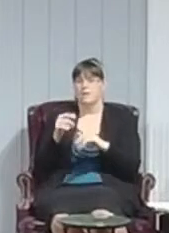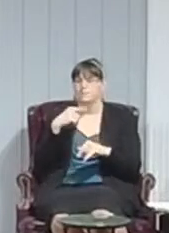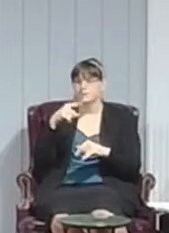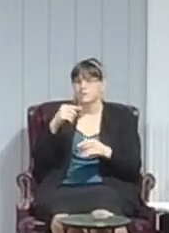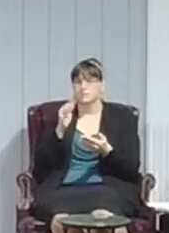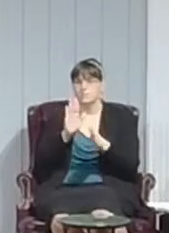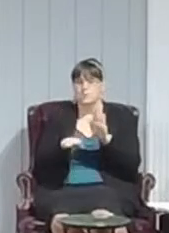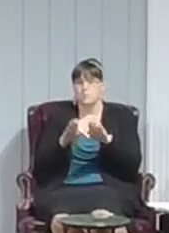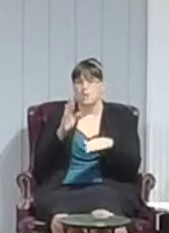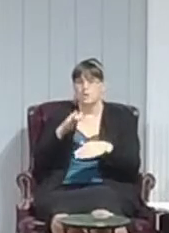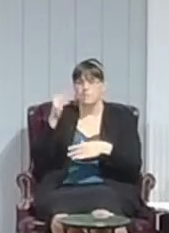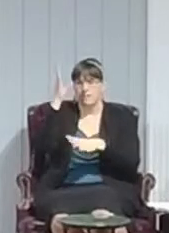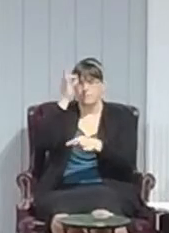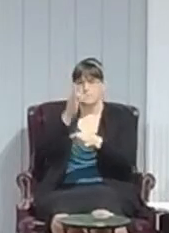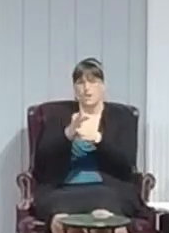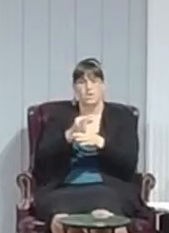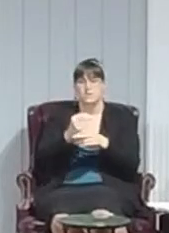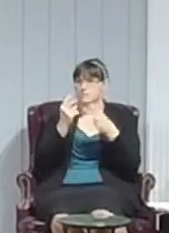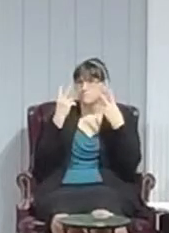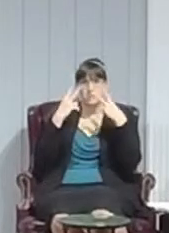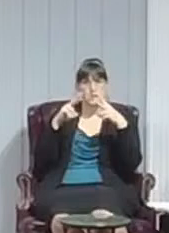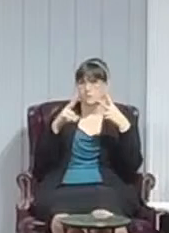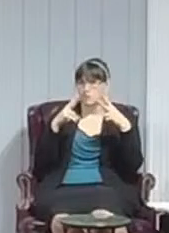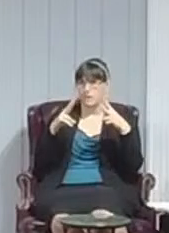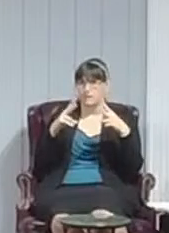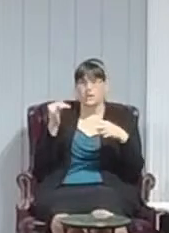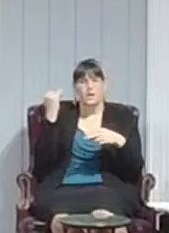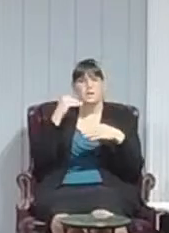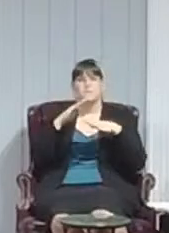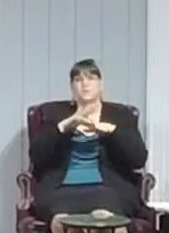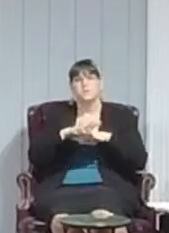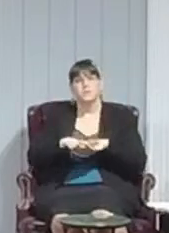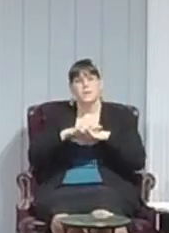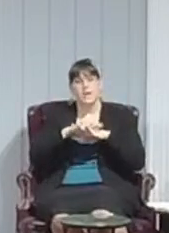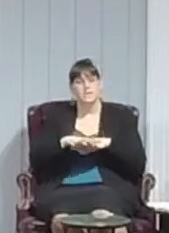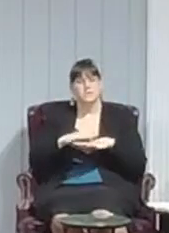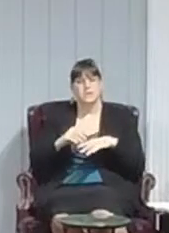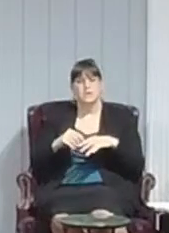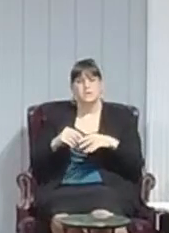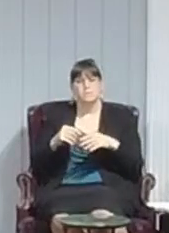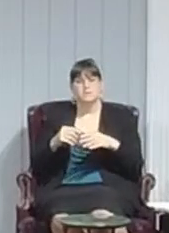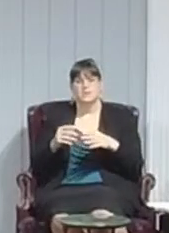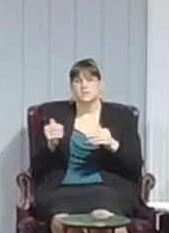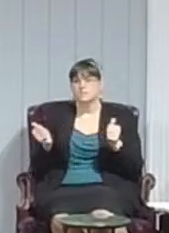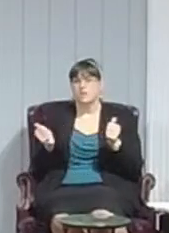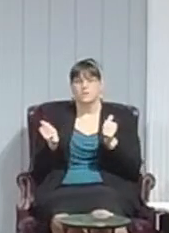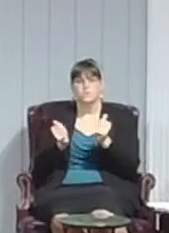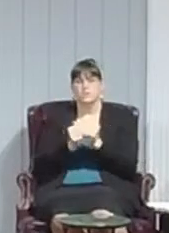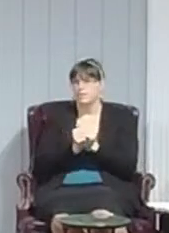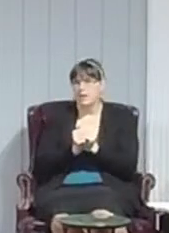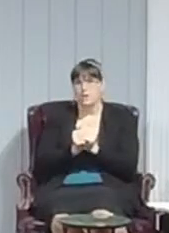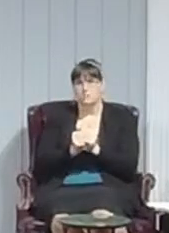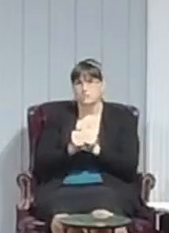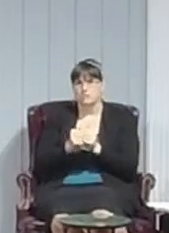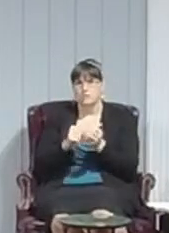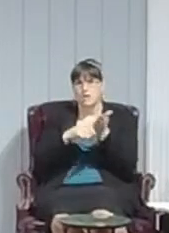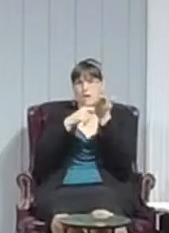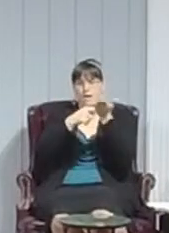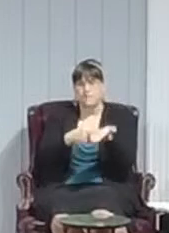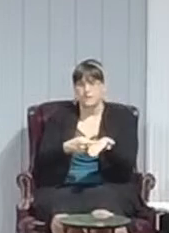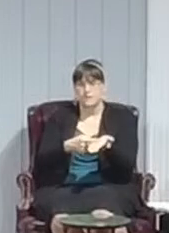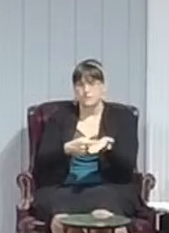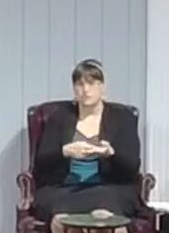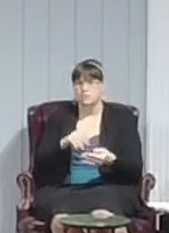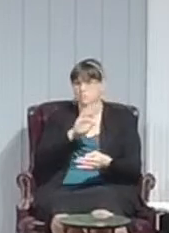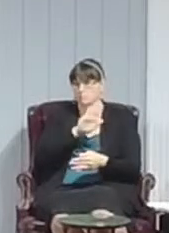sight. And I'm afraid that if you can't be satisfied without some form of physical evidence, your heart will have